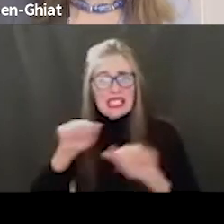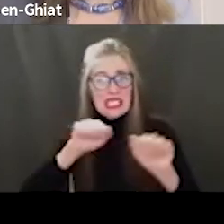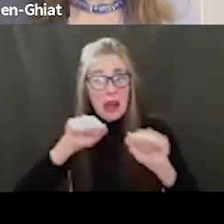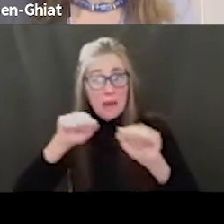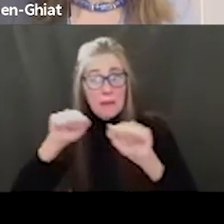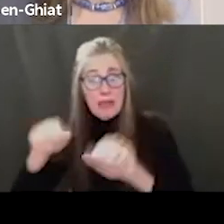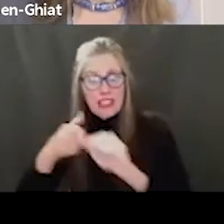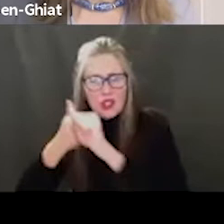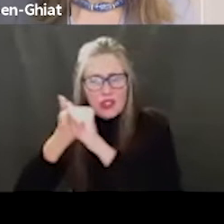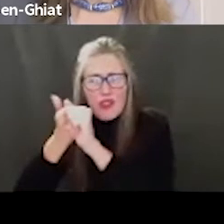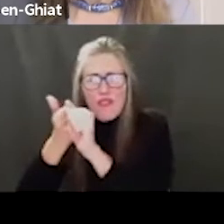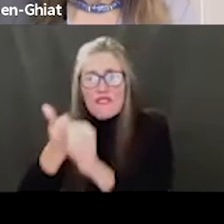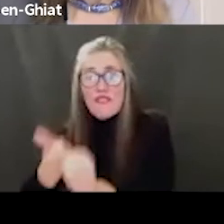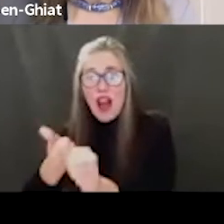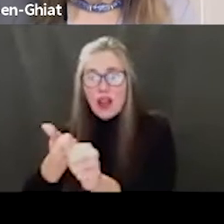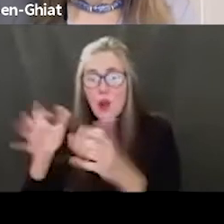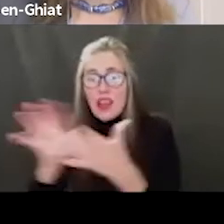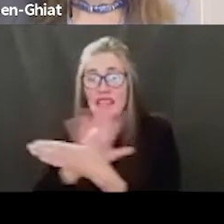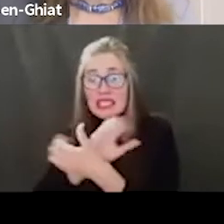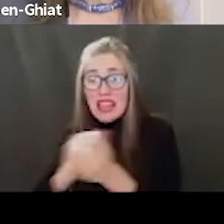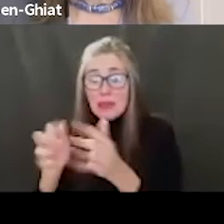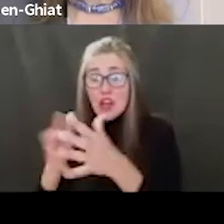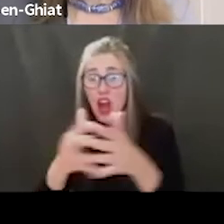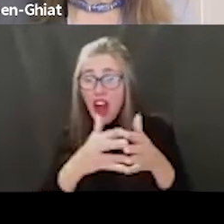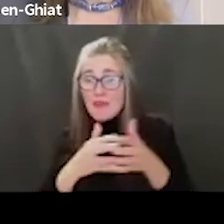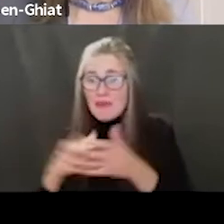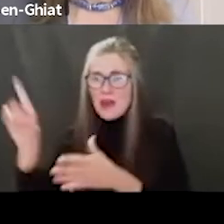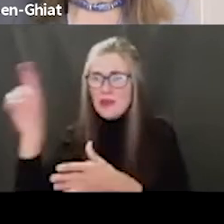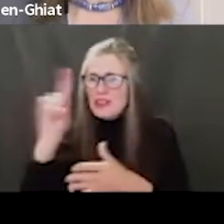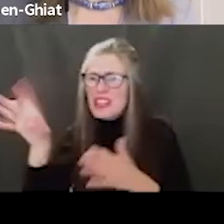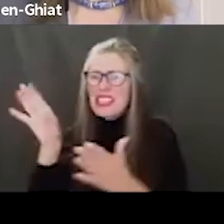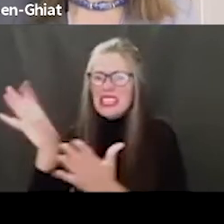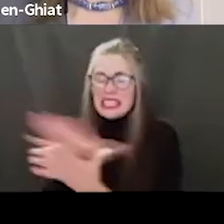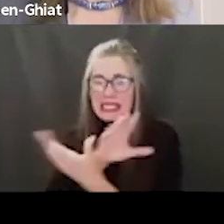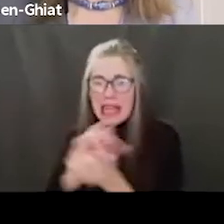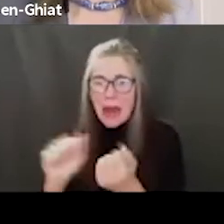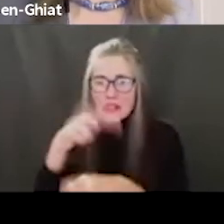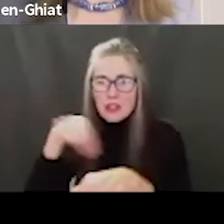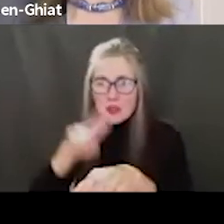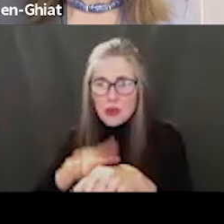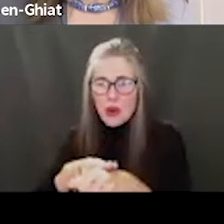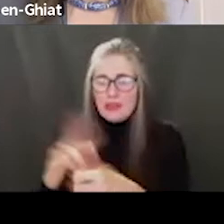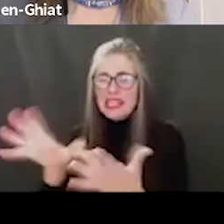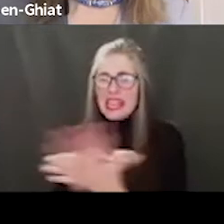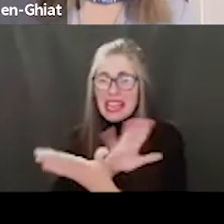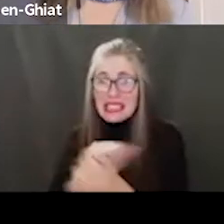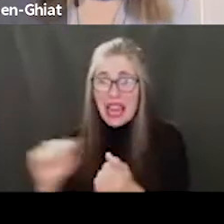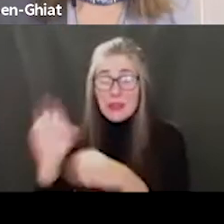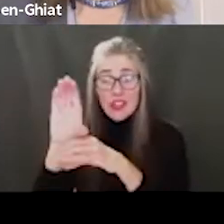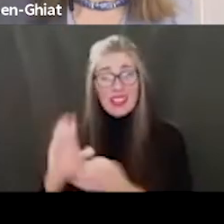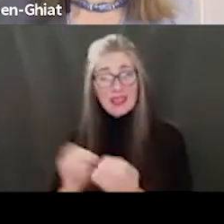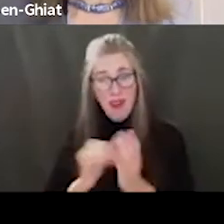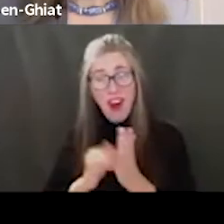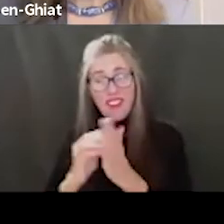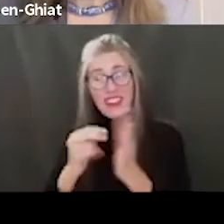of American democracy, its norms and its customs, some of which are really on the honor system,